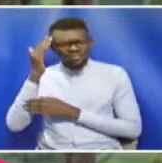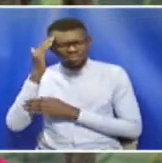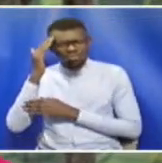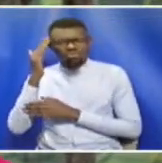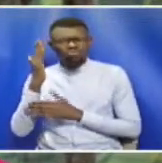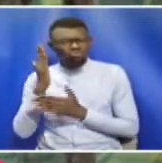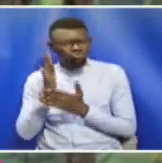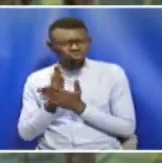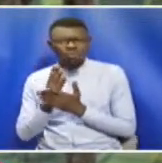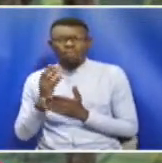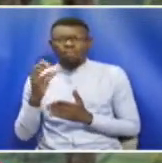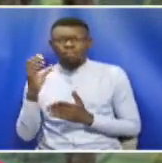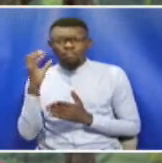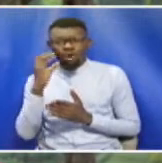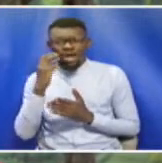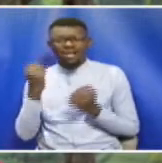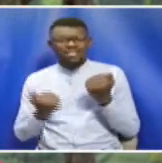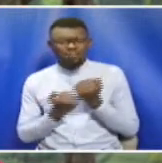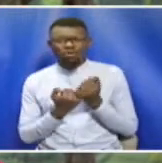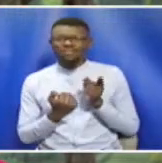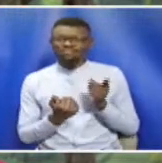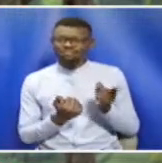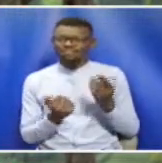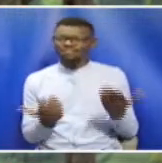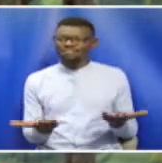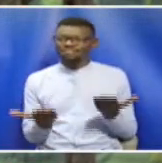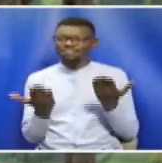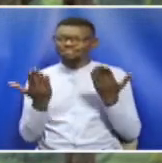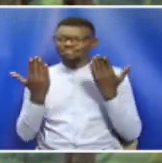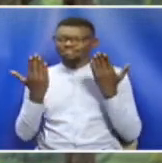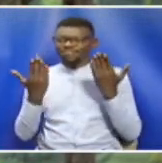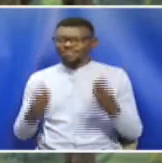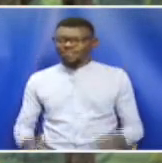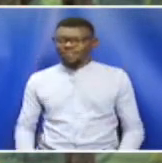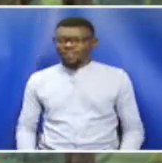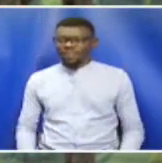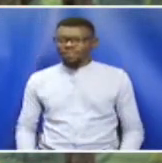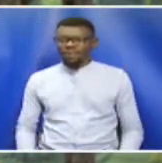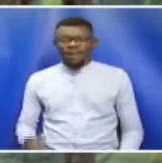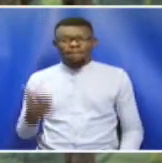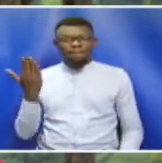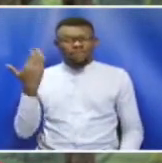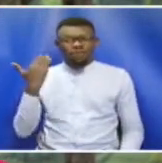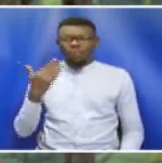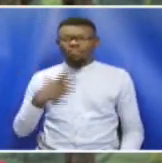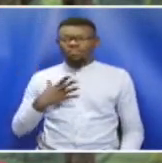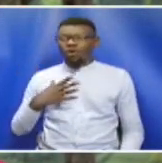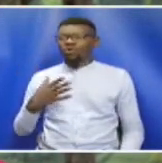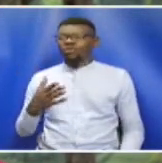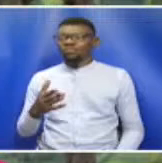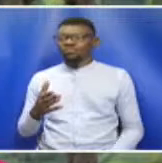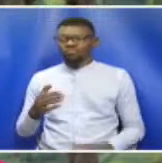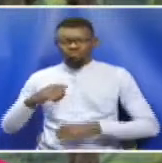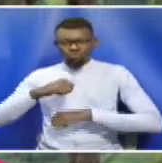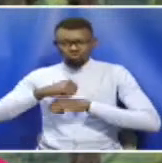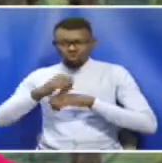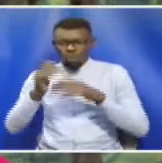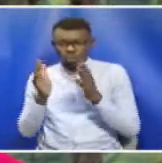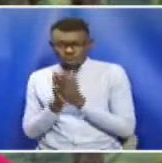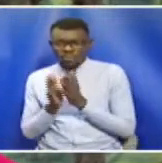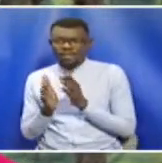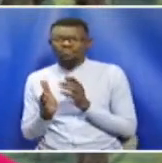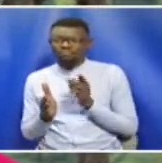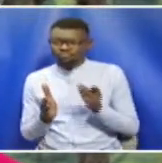two, as I've said from the history of people who were with him in school, they say he was a man who could fight for